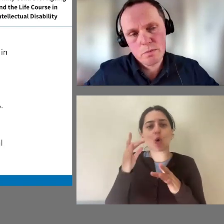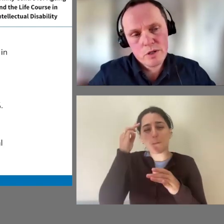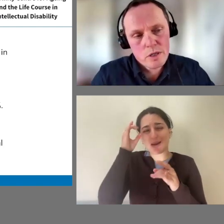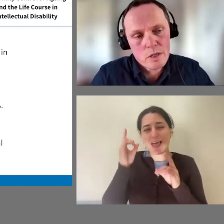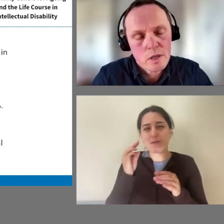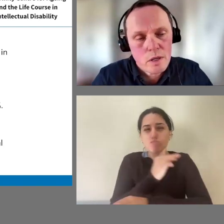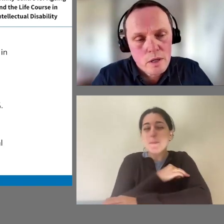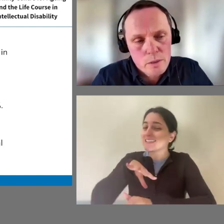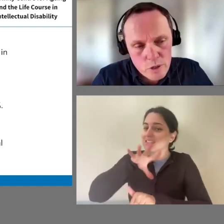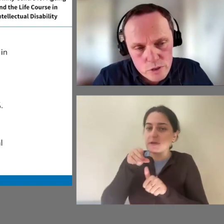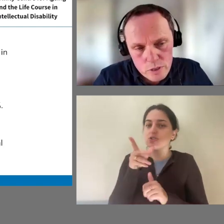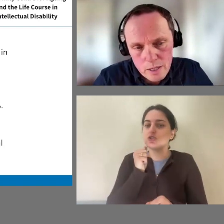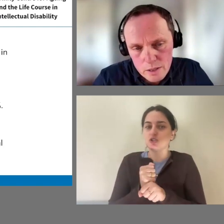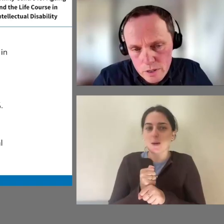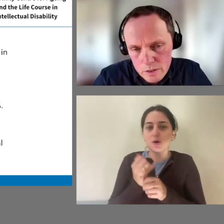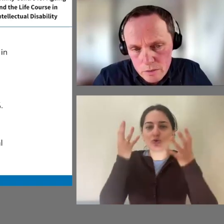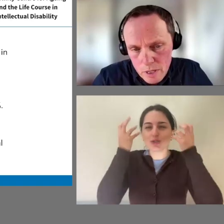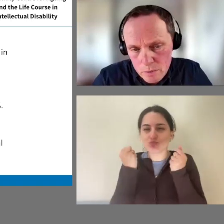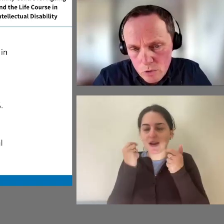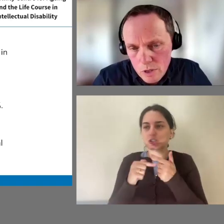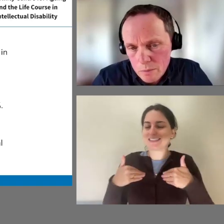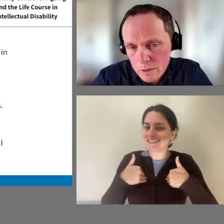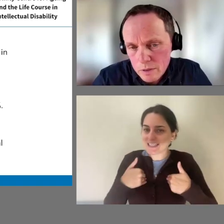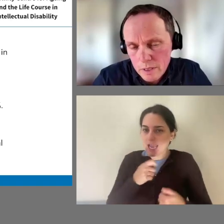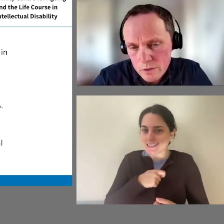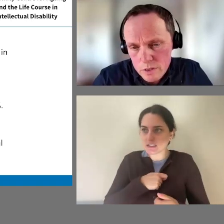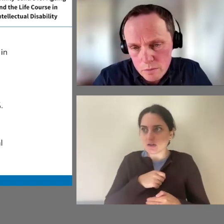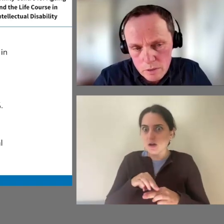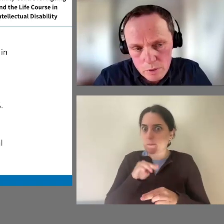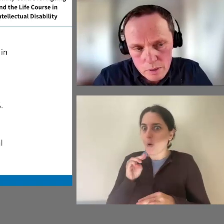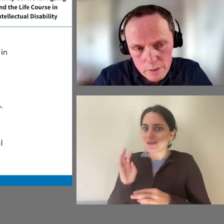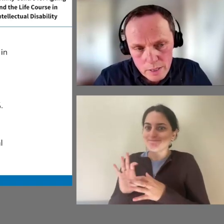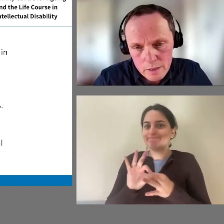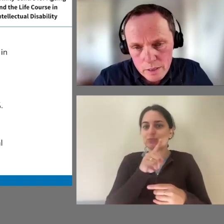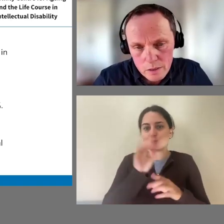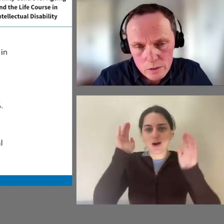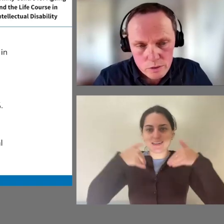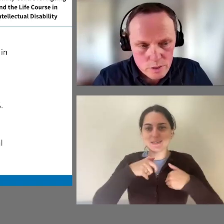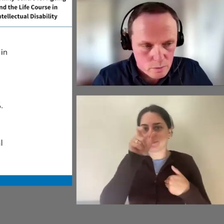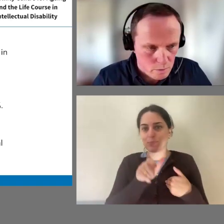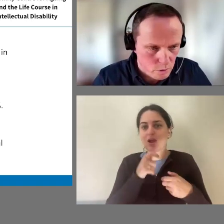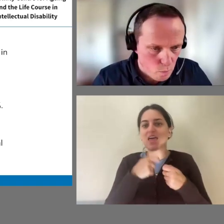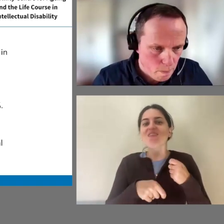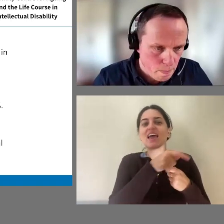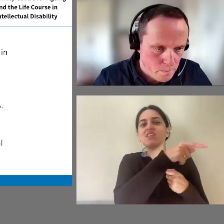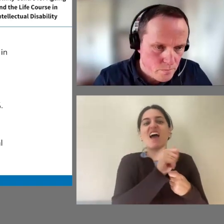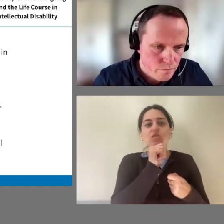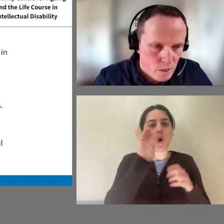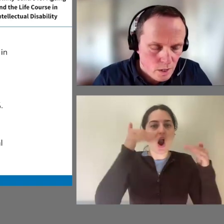problems, especially depression and anxiety, may be more common in autistic people than in non-autistic